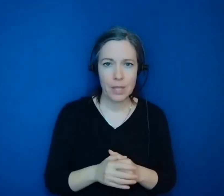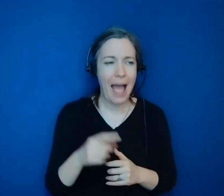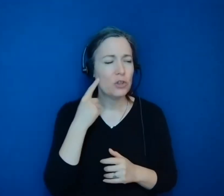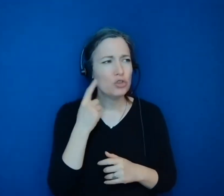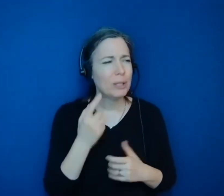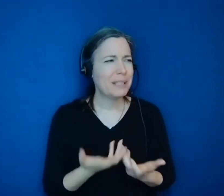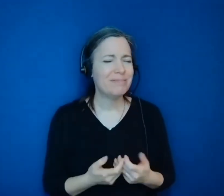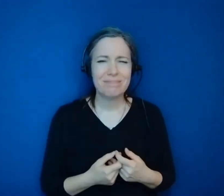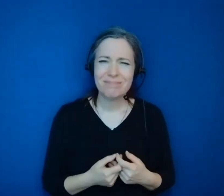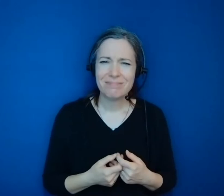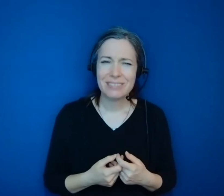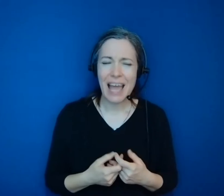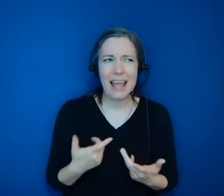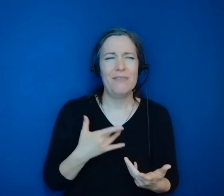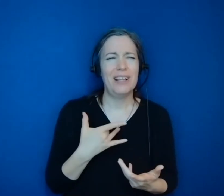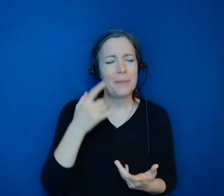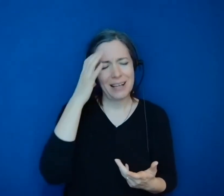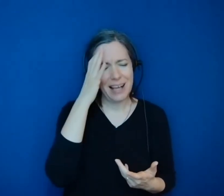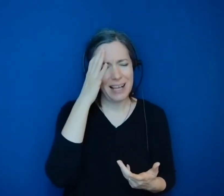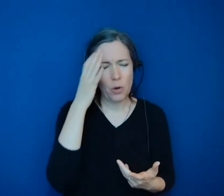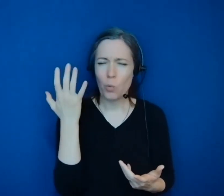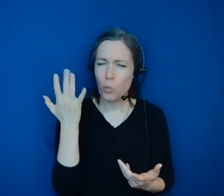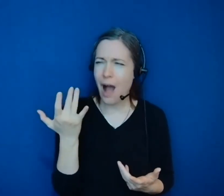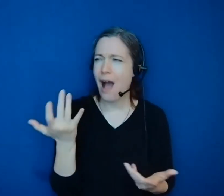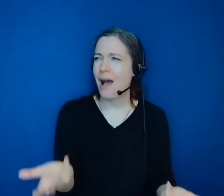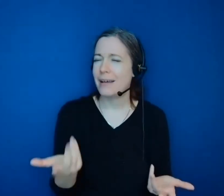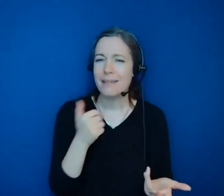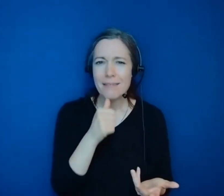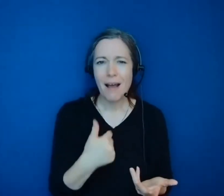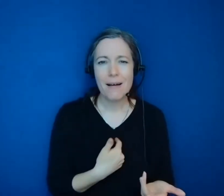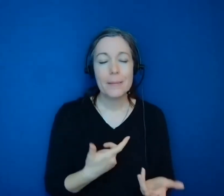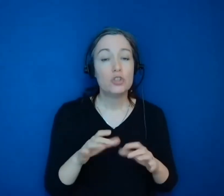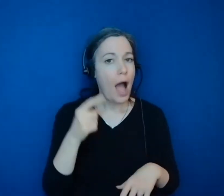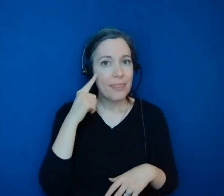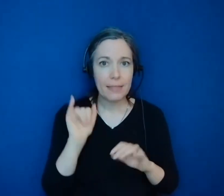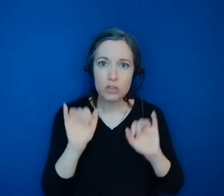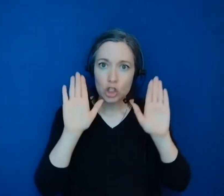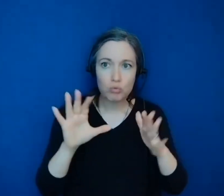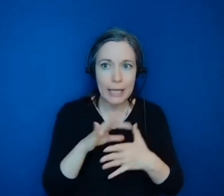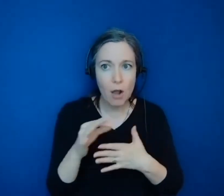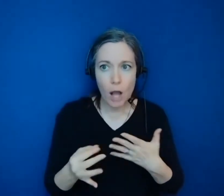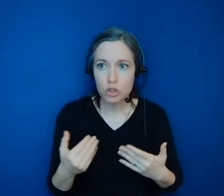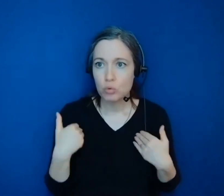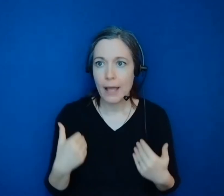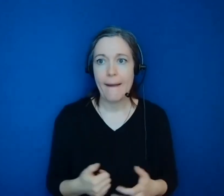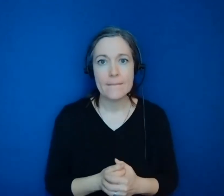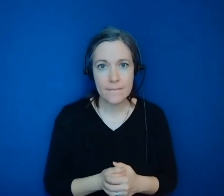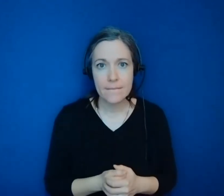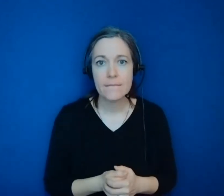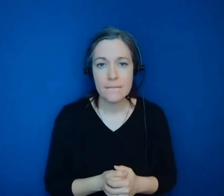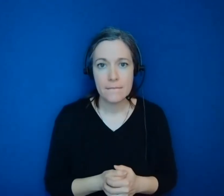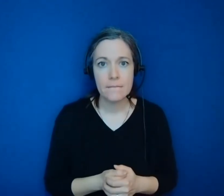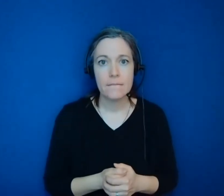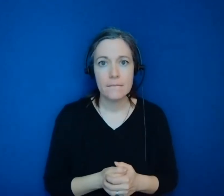that I'm like kind of like beating myself up like why I know about that. But I think that's a great option to have and you know getting out of